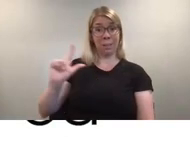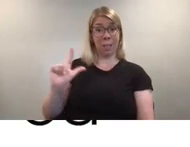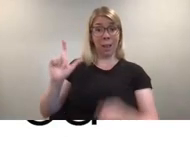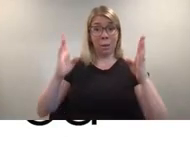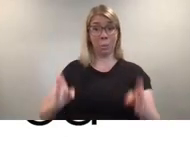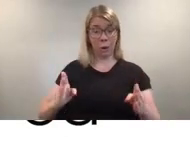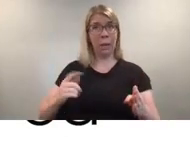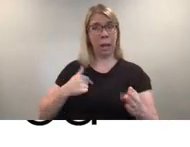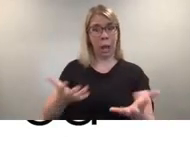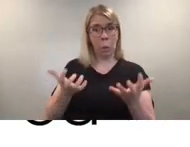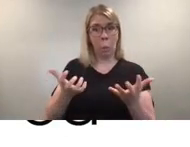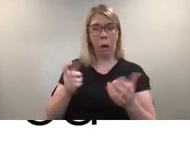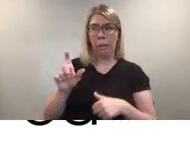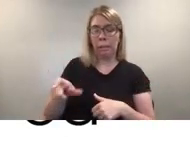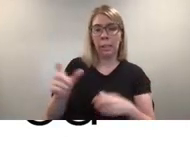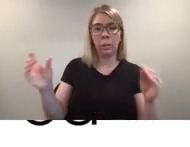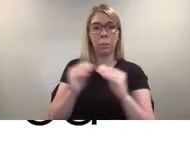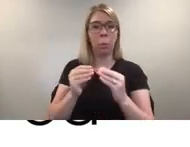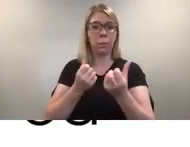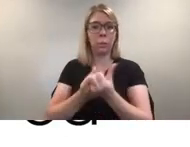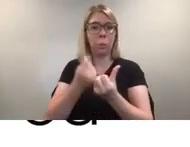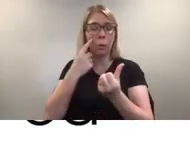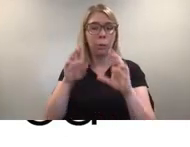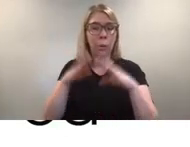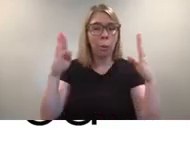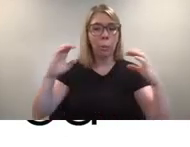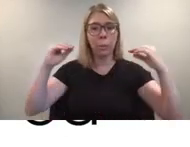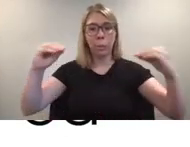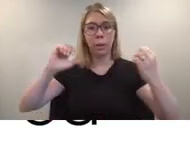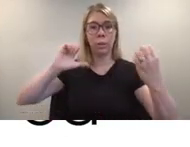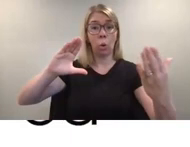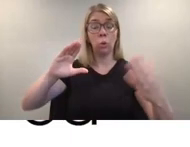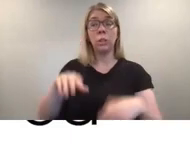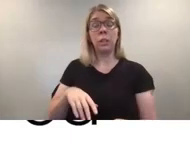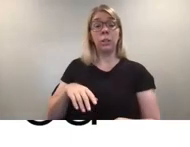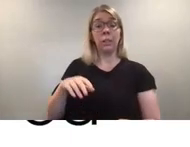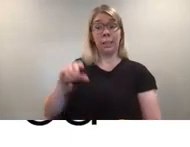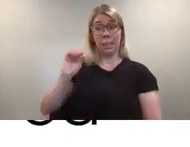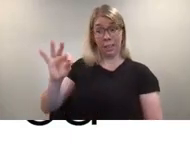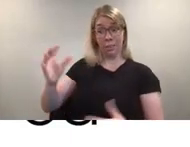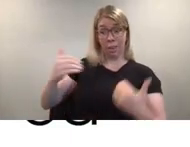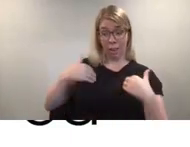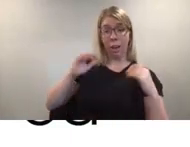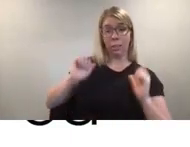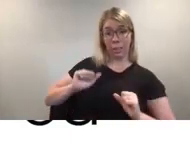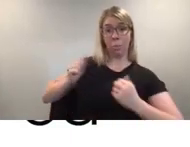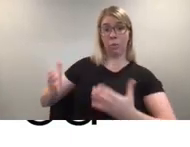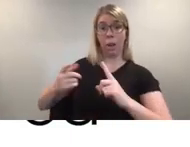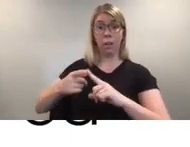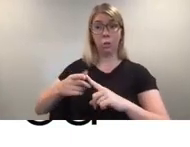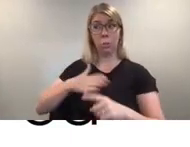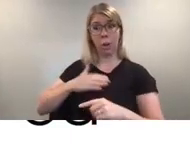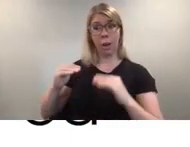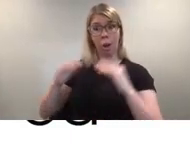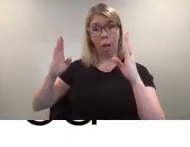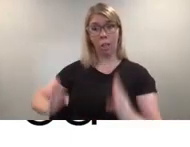wanted more support around open pedagogy so I could turn around and provide that same support to my classroom faculty colleagues. And open pedagogy can be